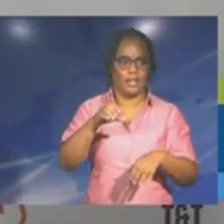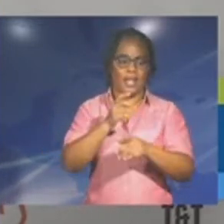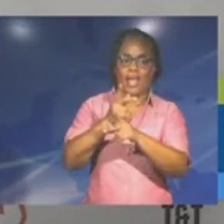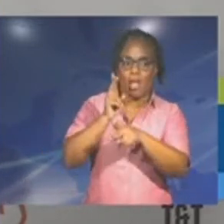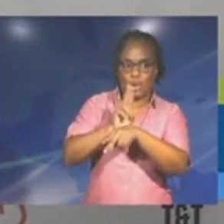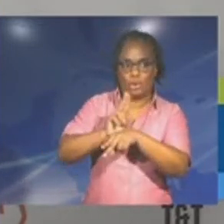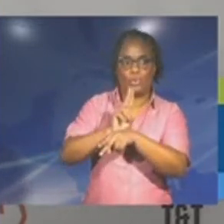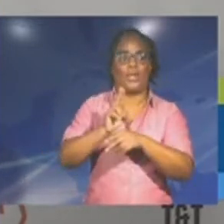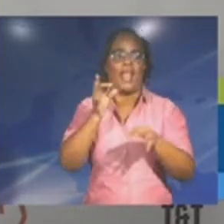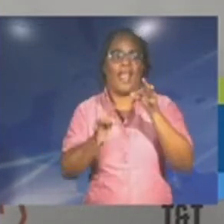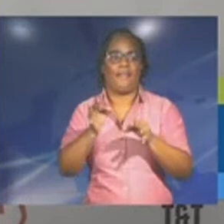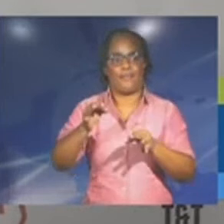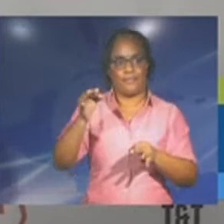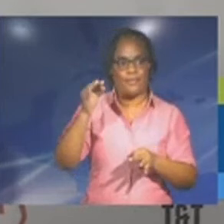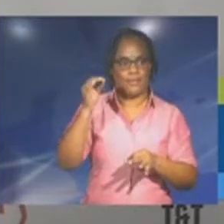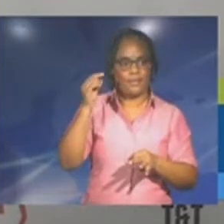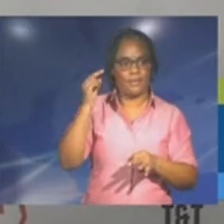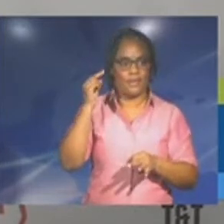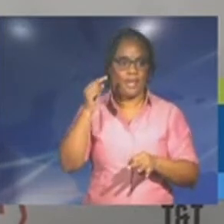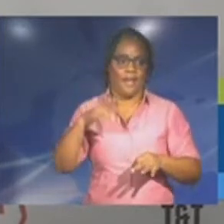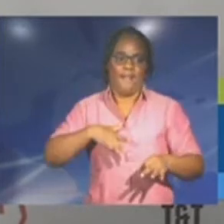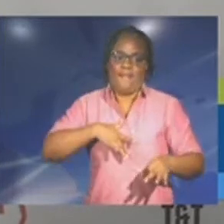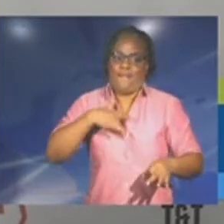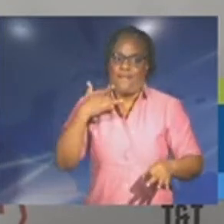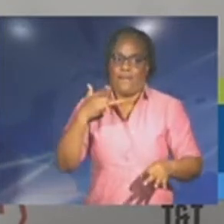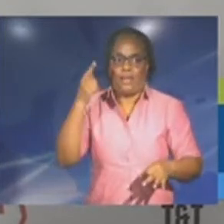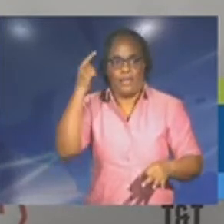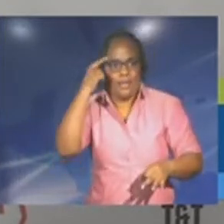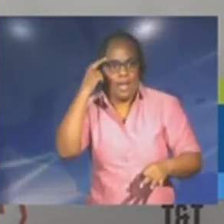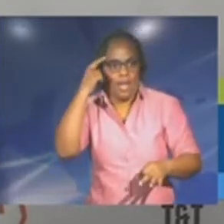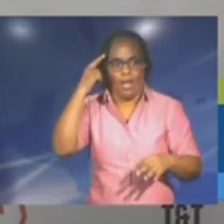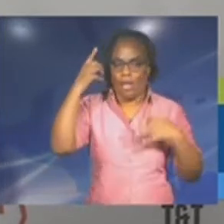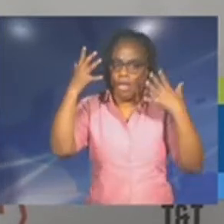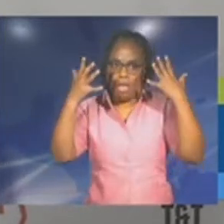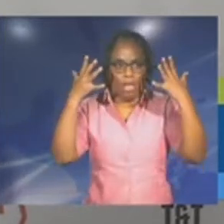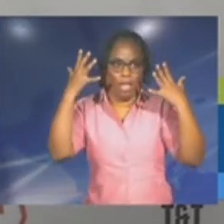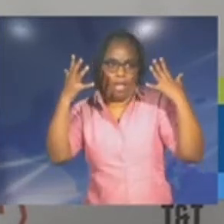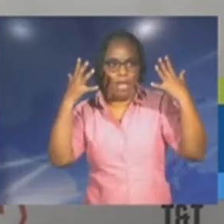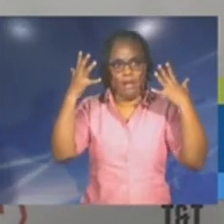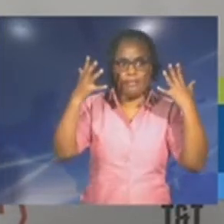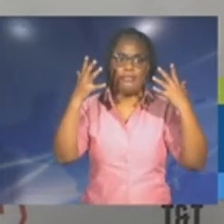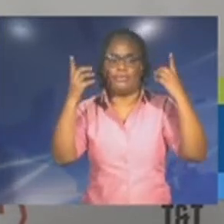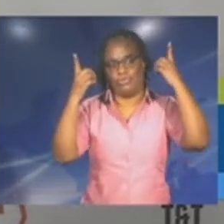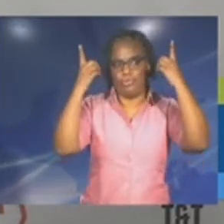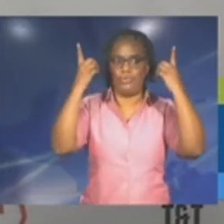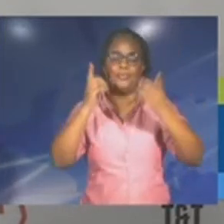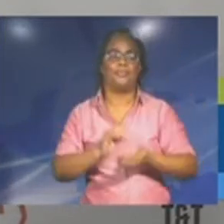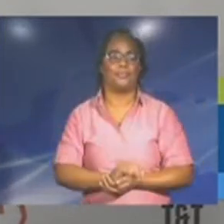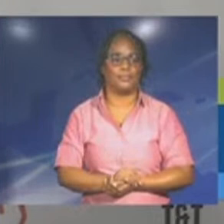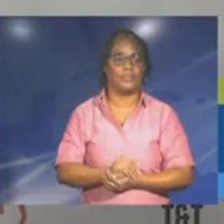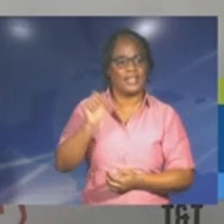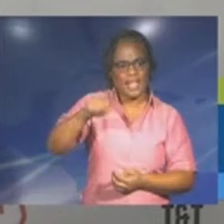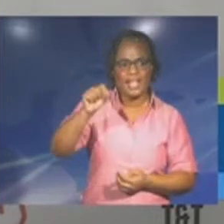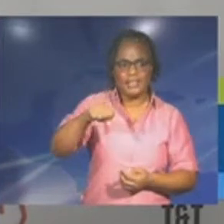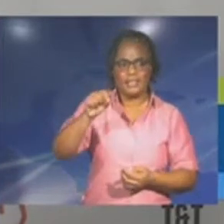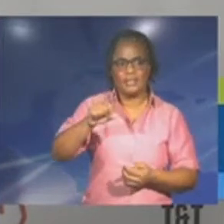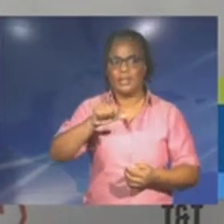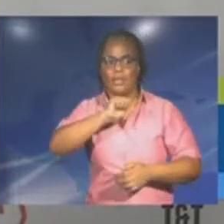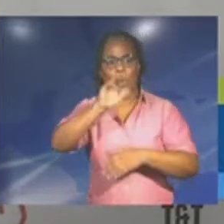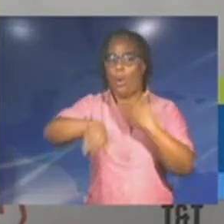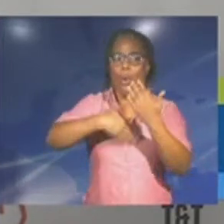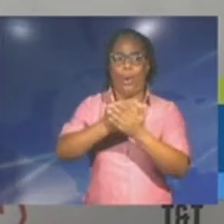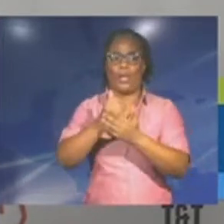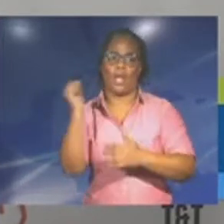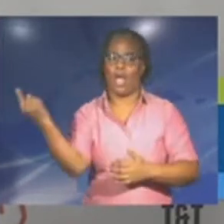at the Couva Health Facility, the majority, if not all of us, have sought mental health assistance from